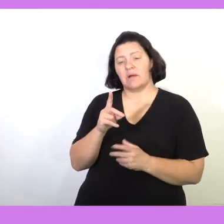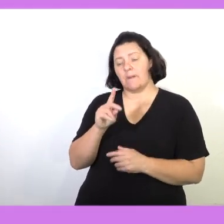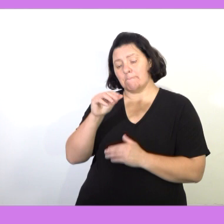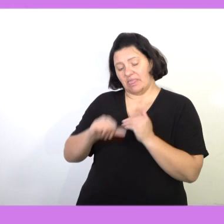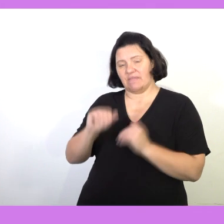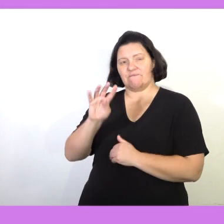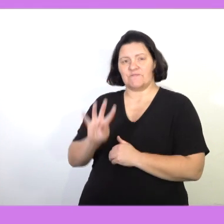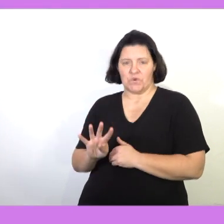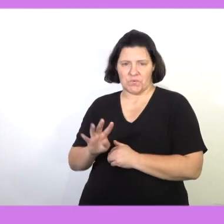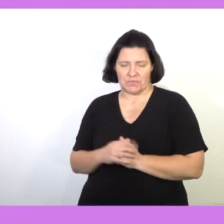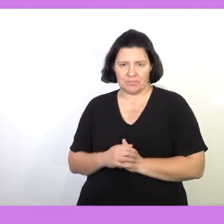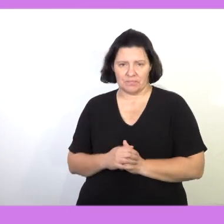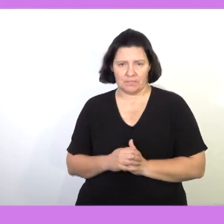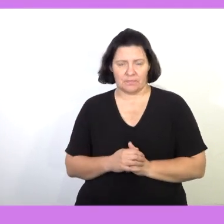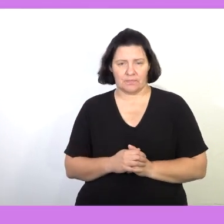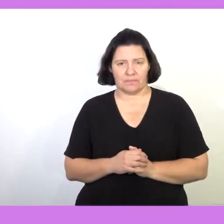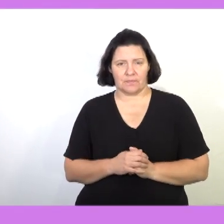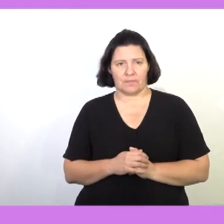4th month.